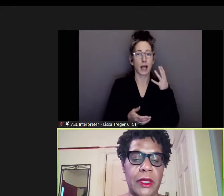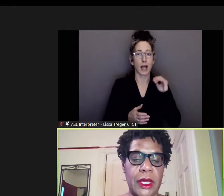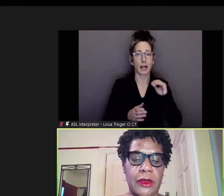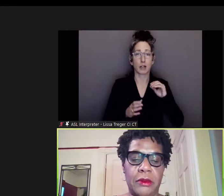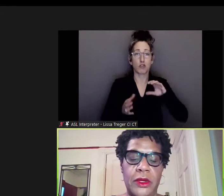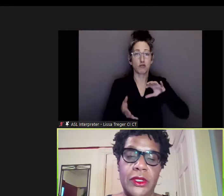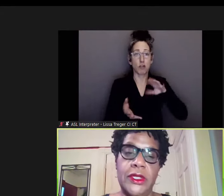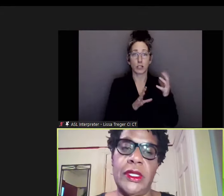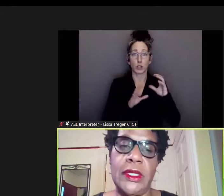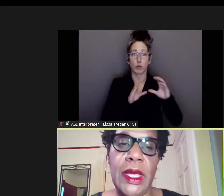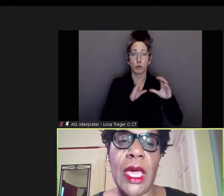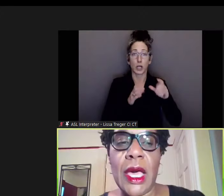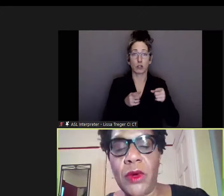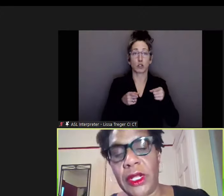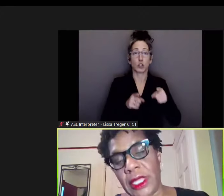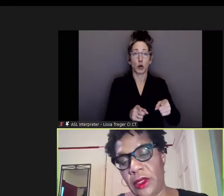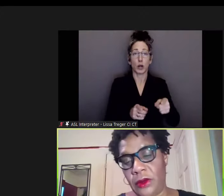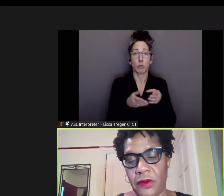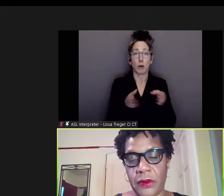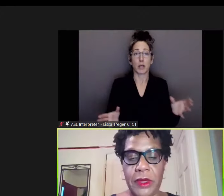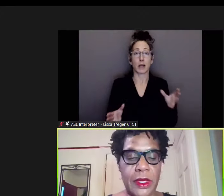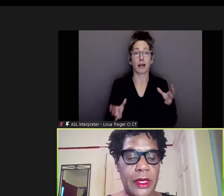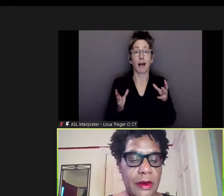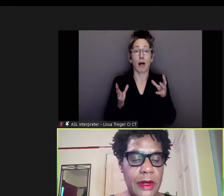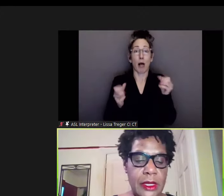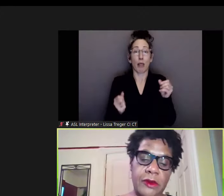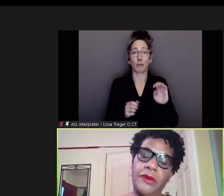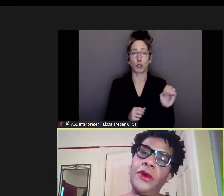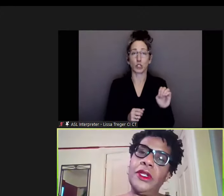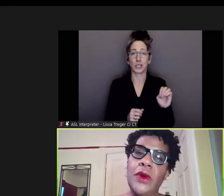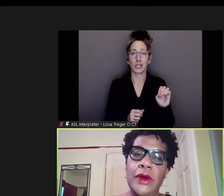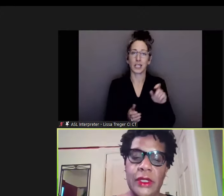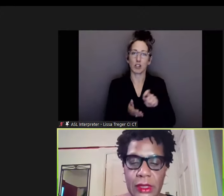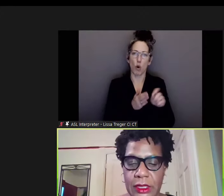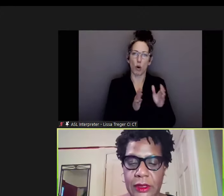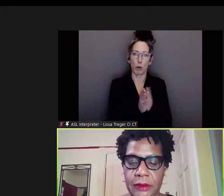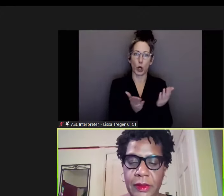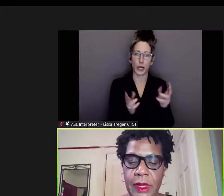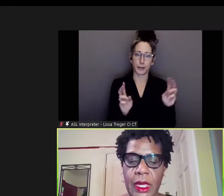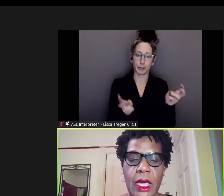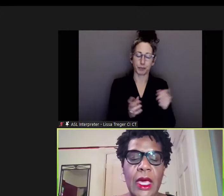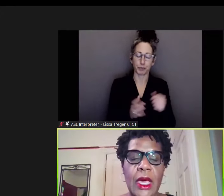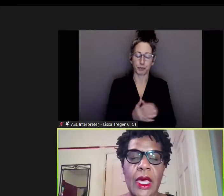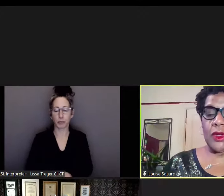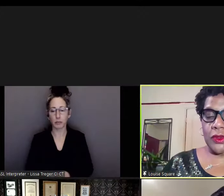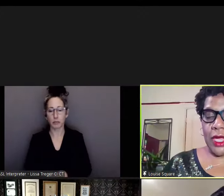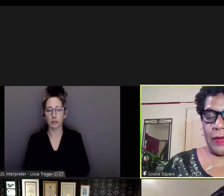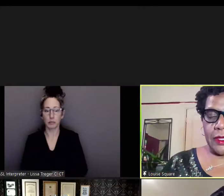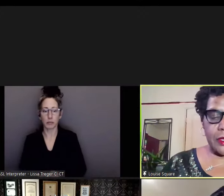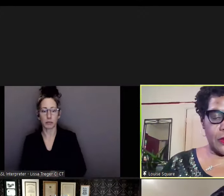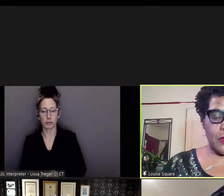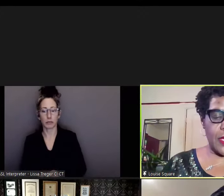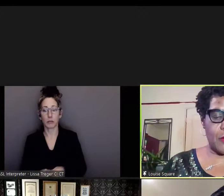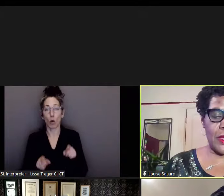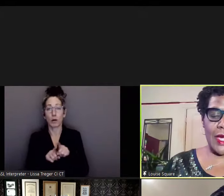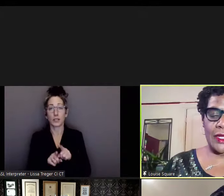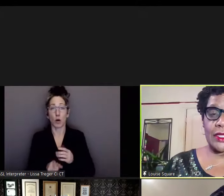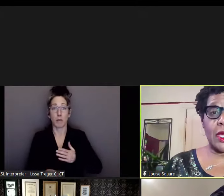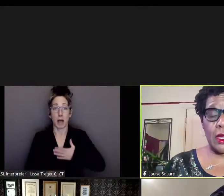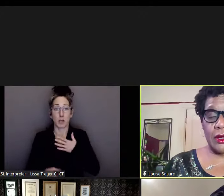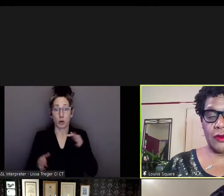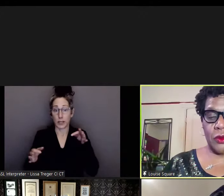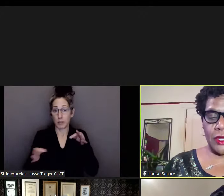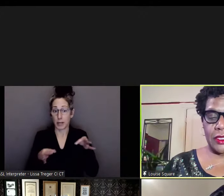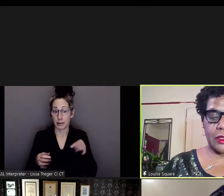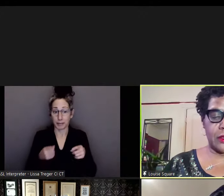during public health emergencies. I want to thank you all for being here, and I look forward to our discussion. I'm also happy to tell you that we